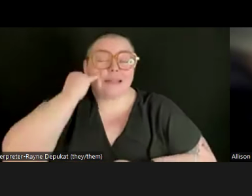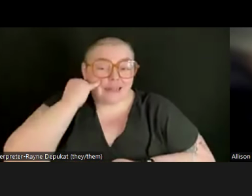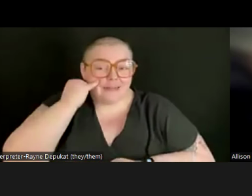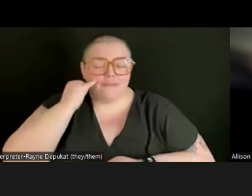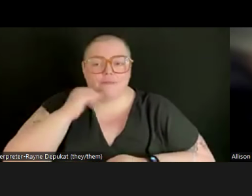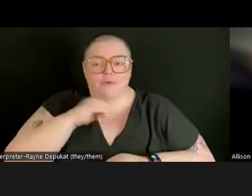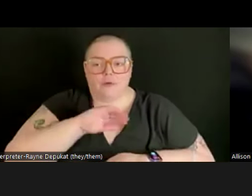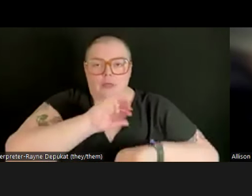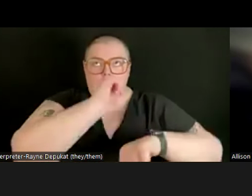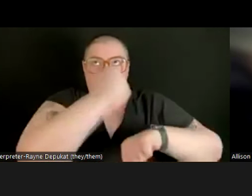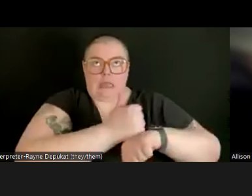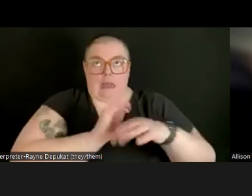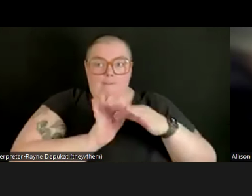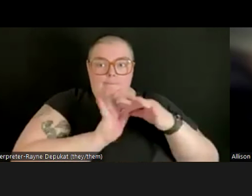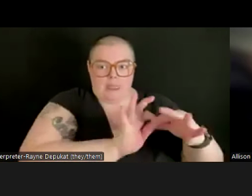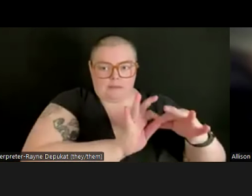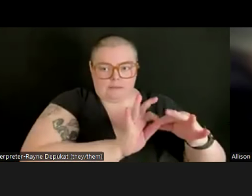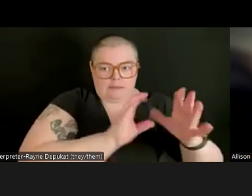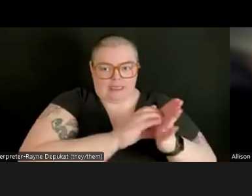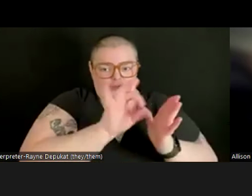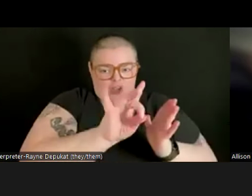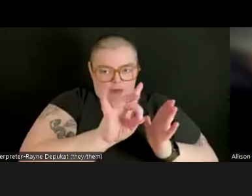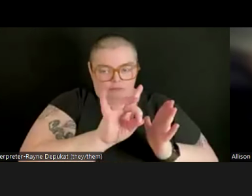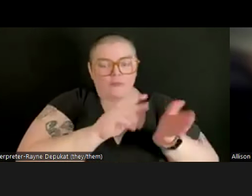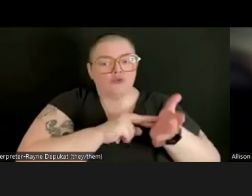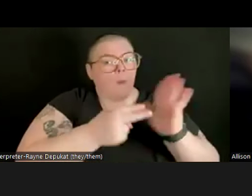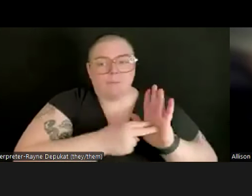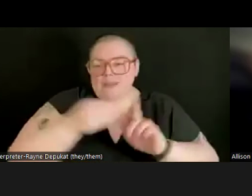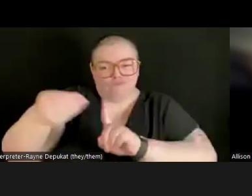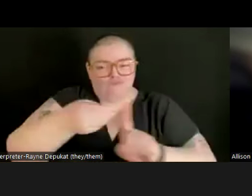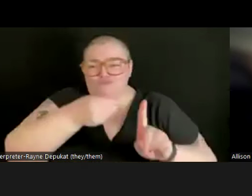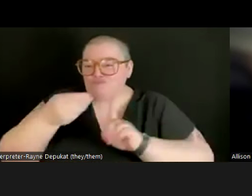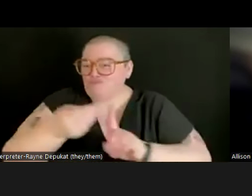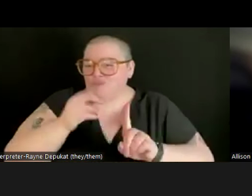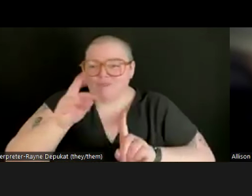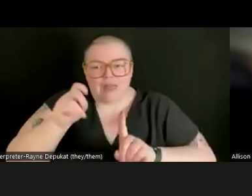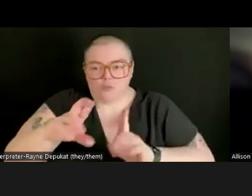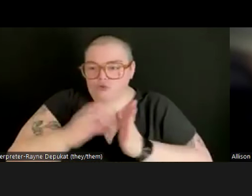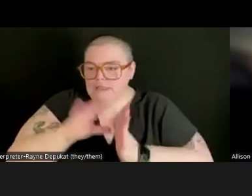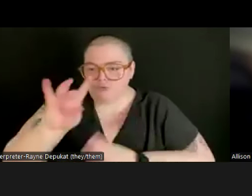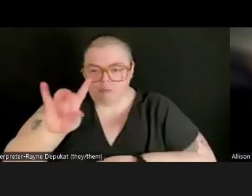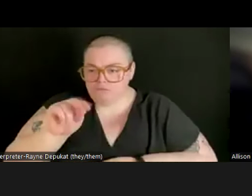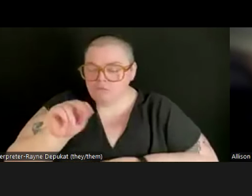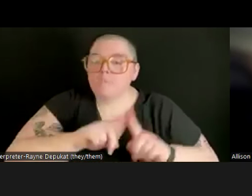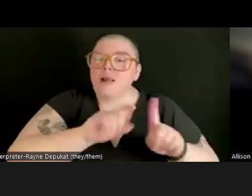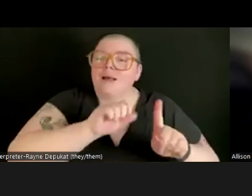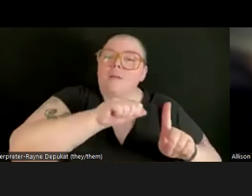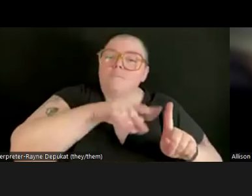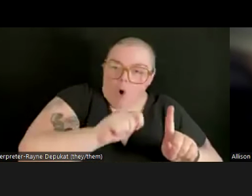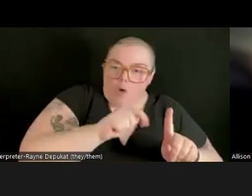site-based Section 8 housing, so in other words, not a portable Section 8 voucher, but in a Section 8 apartment,